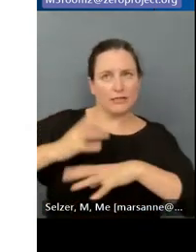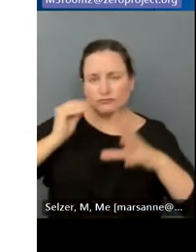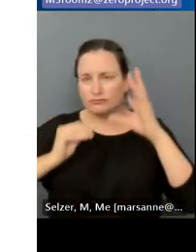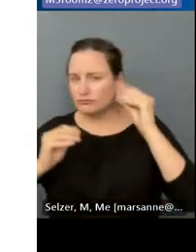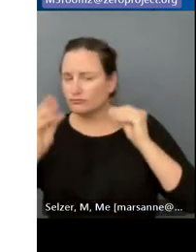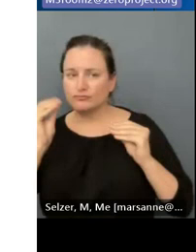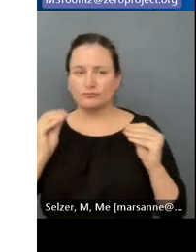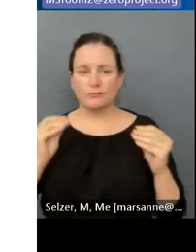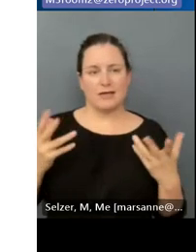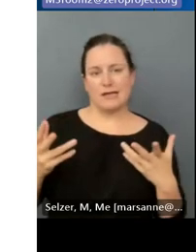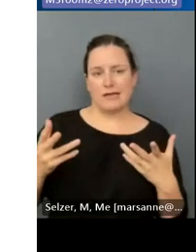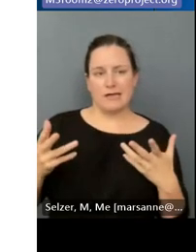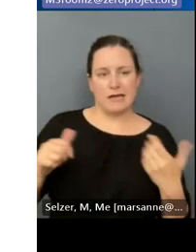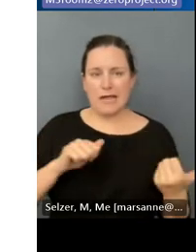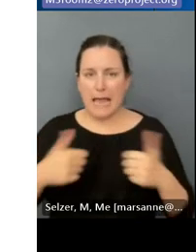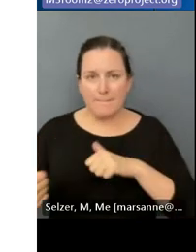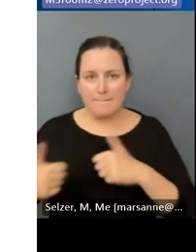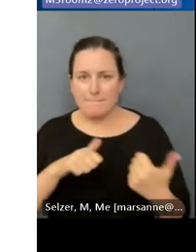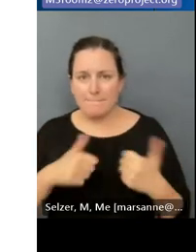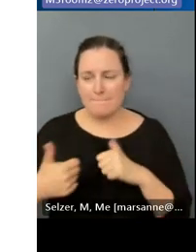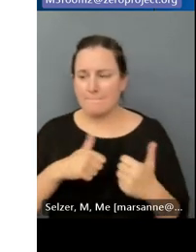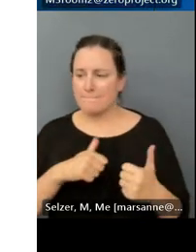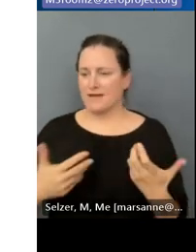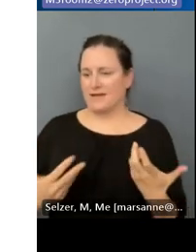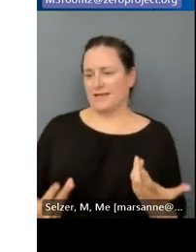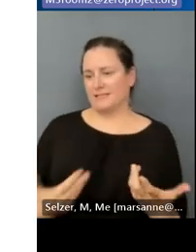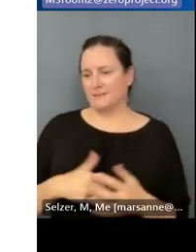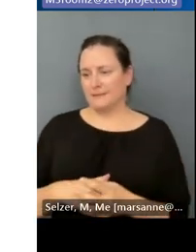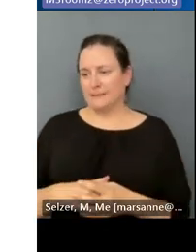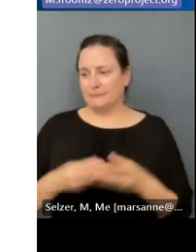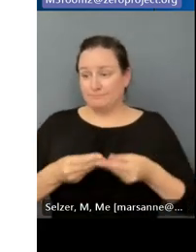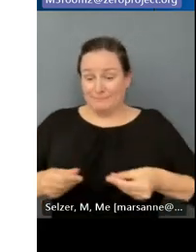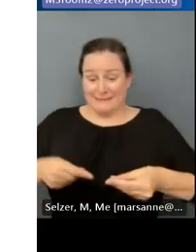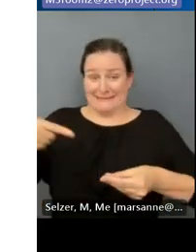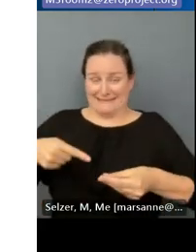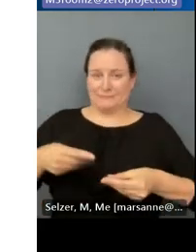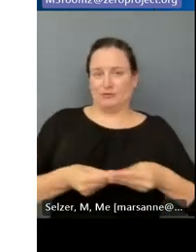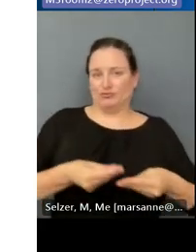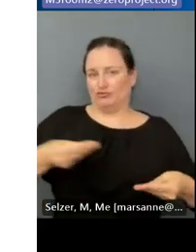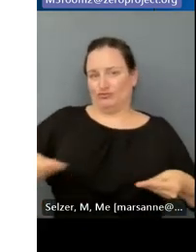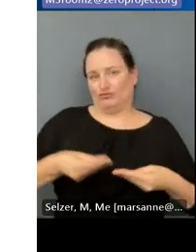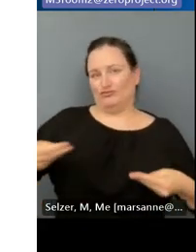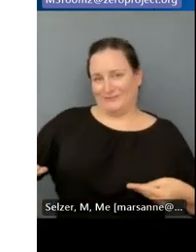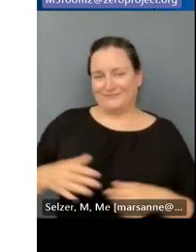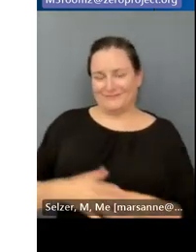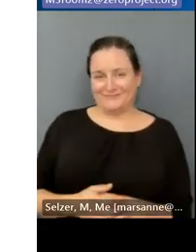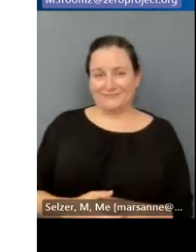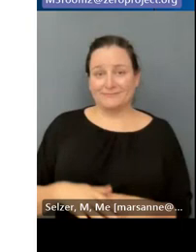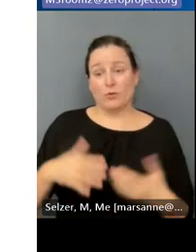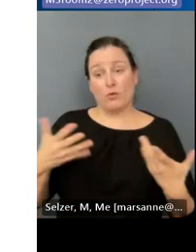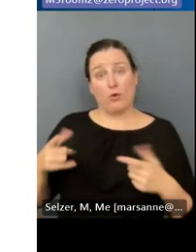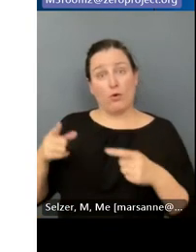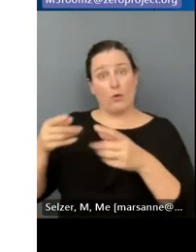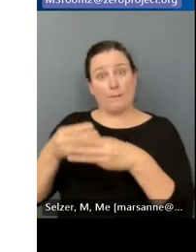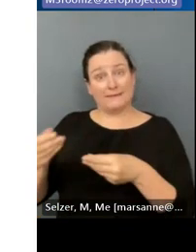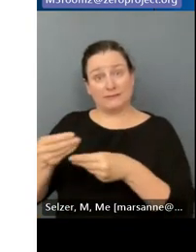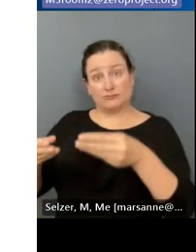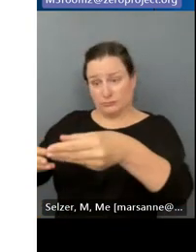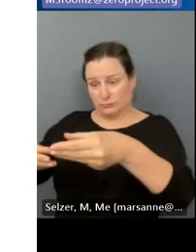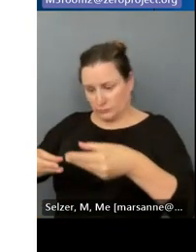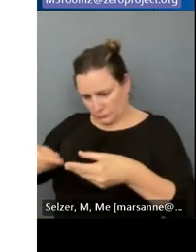language games, and assistive technological resources. We will also adapt and produce didactic materials and